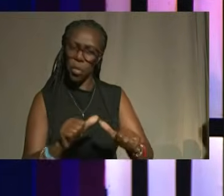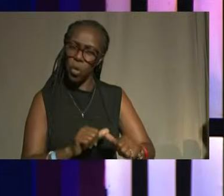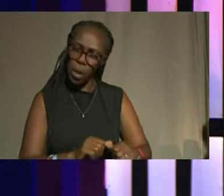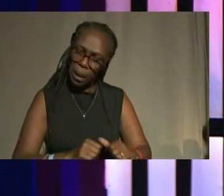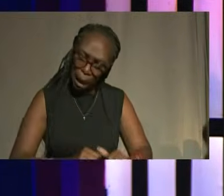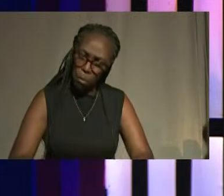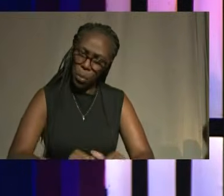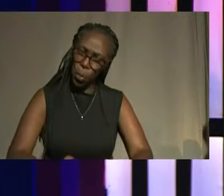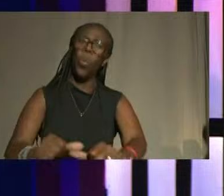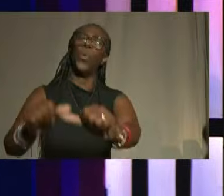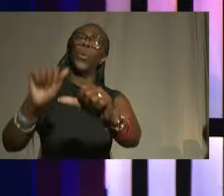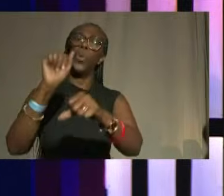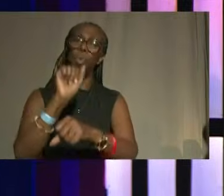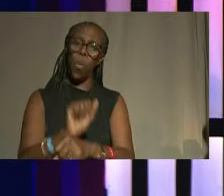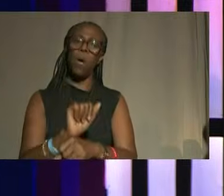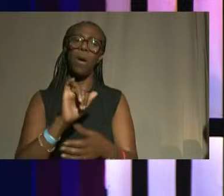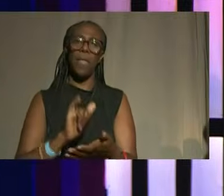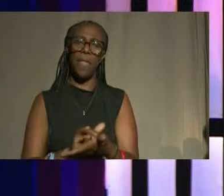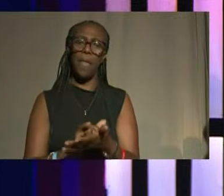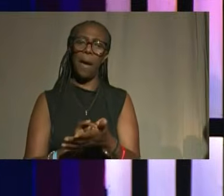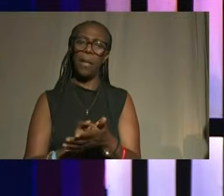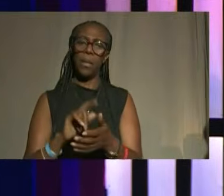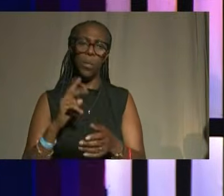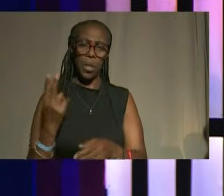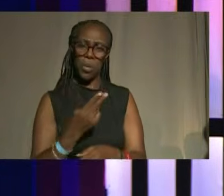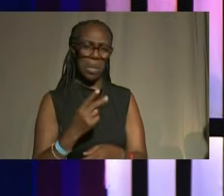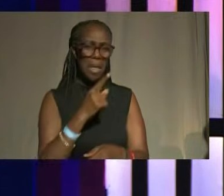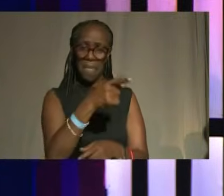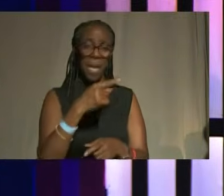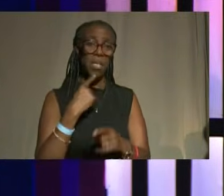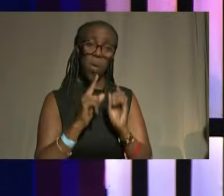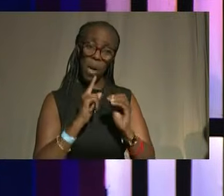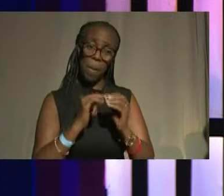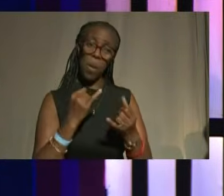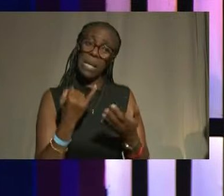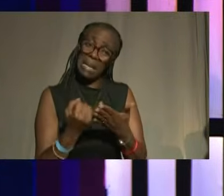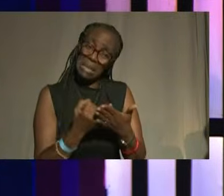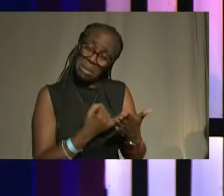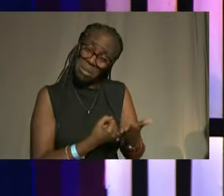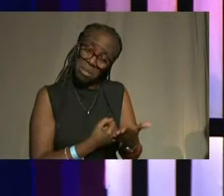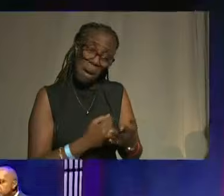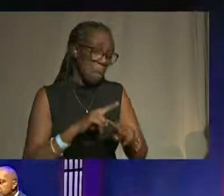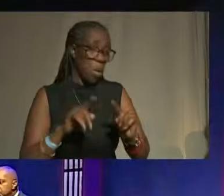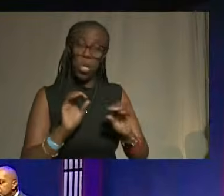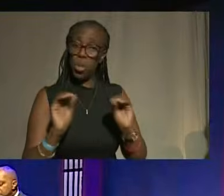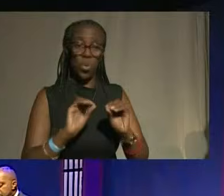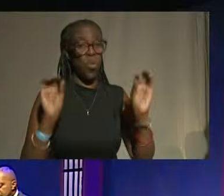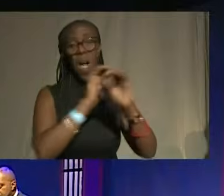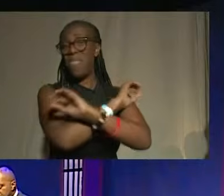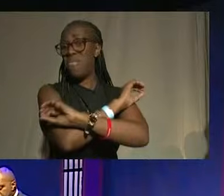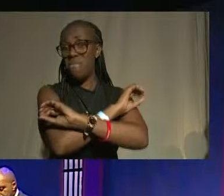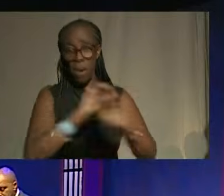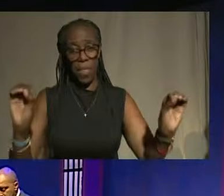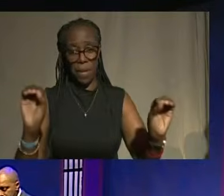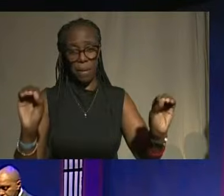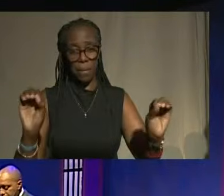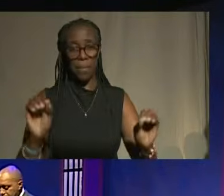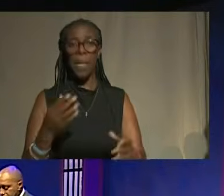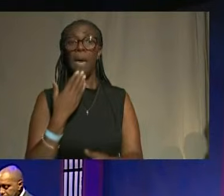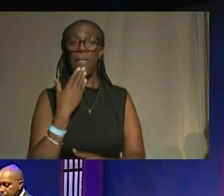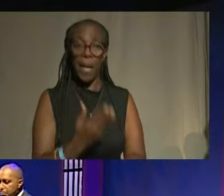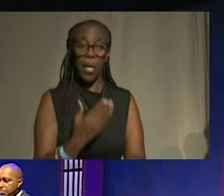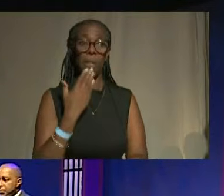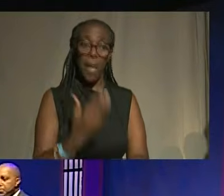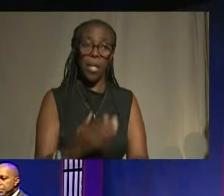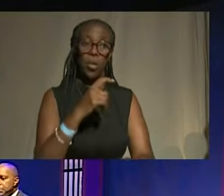the issue, they did nothing. As far as corruption is concerned, that's innuendos and talk, no proof of that, and I condemn them